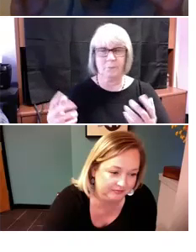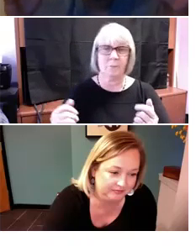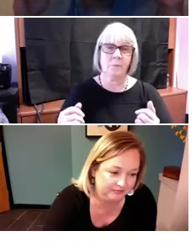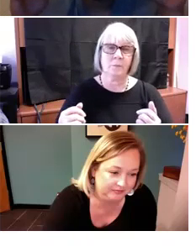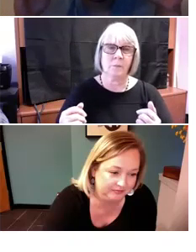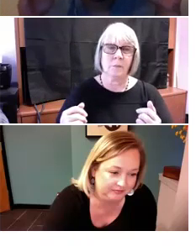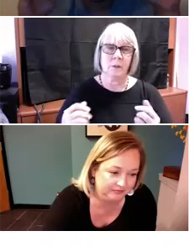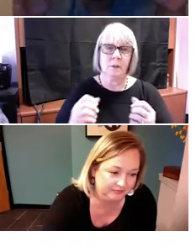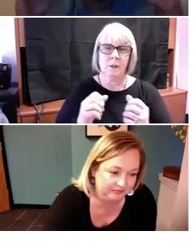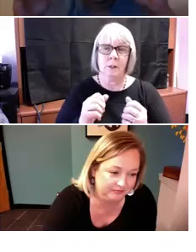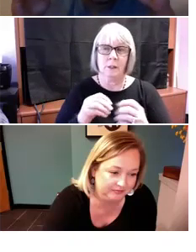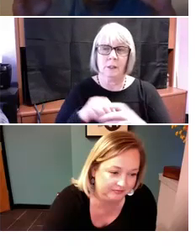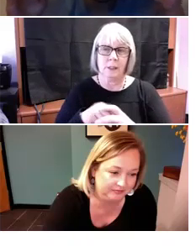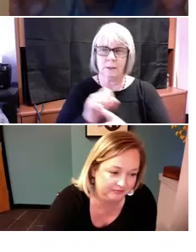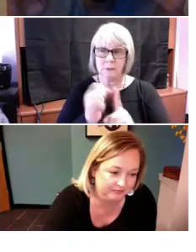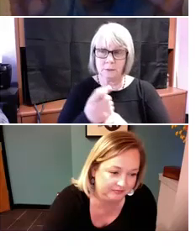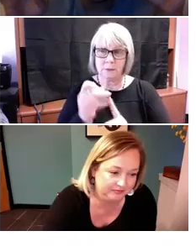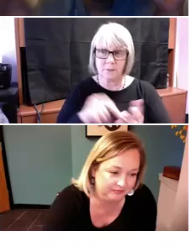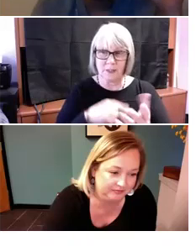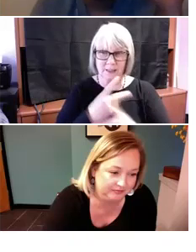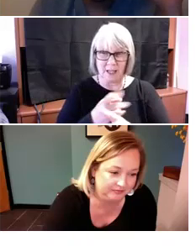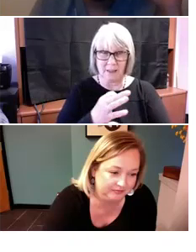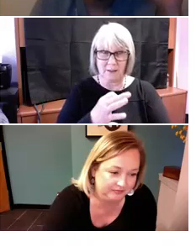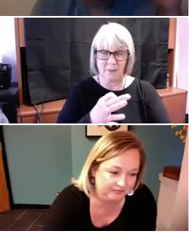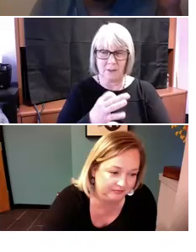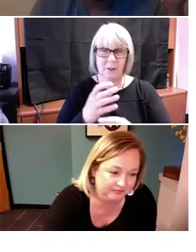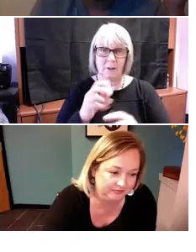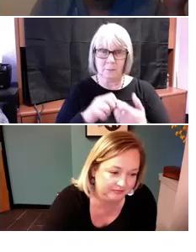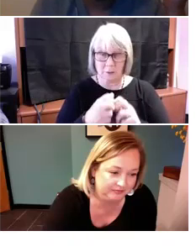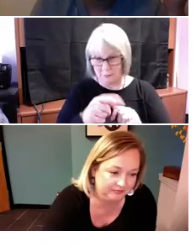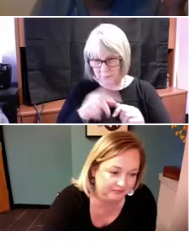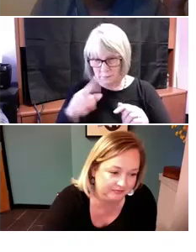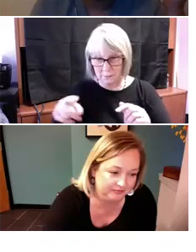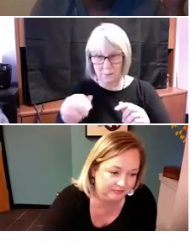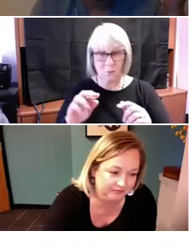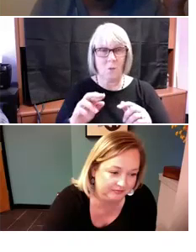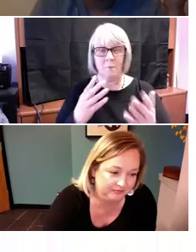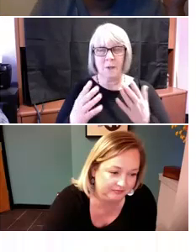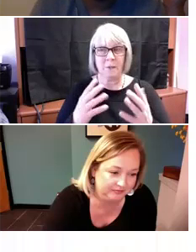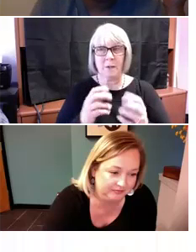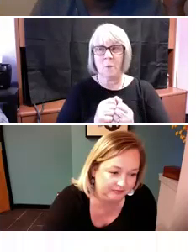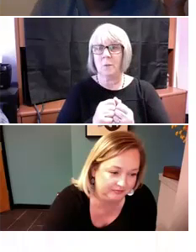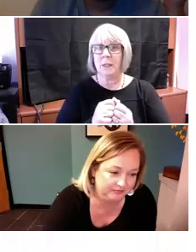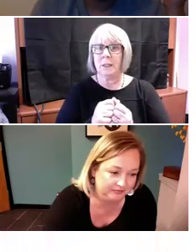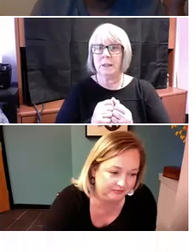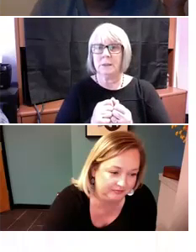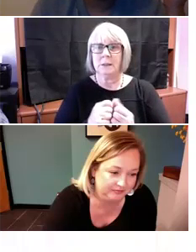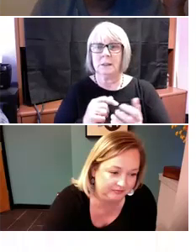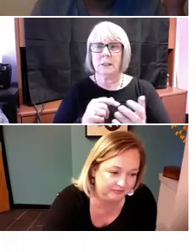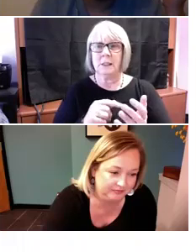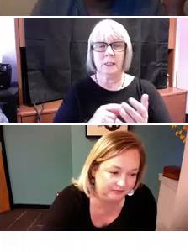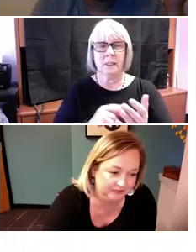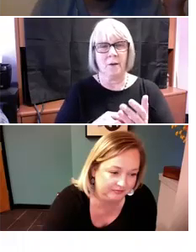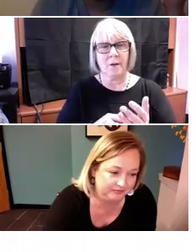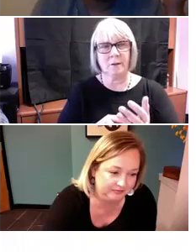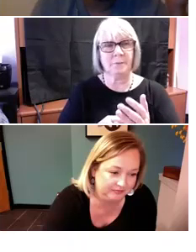in cases of these sort of traversal problems, or maybe in case of coloring problems where we have coloring